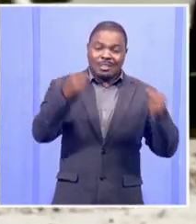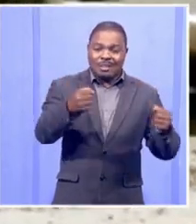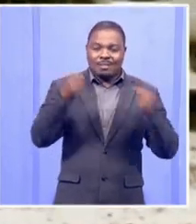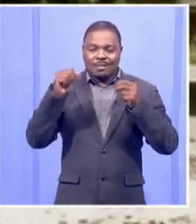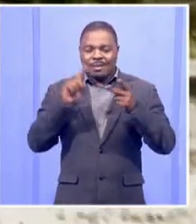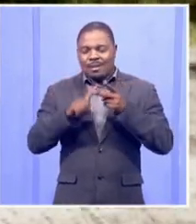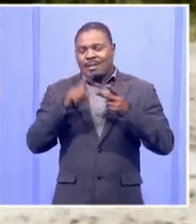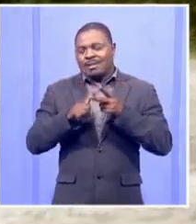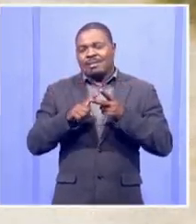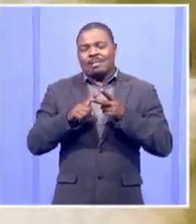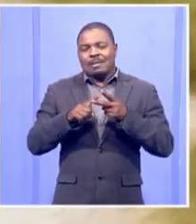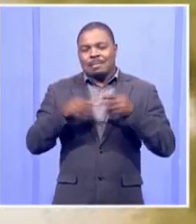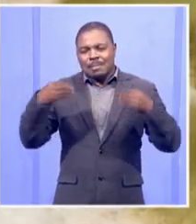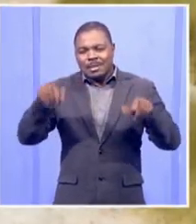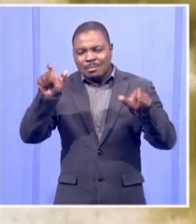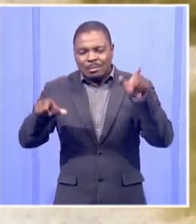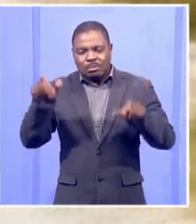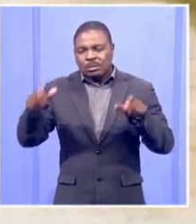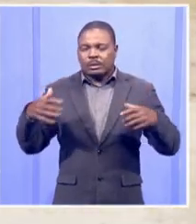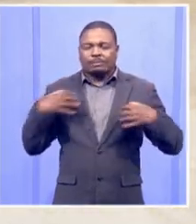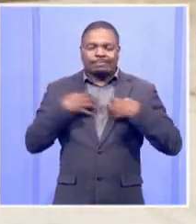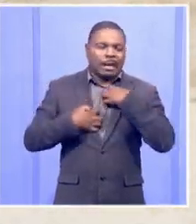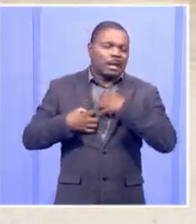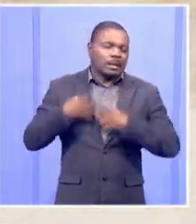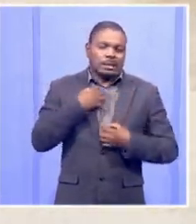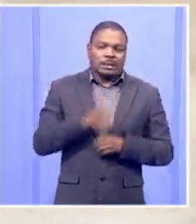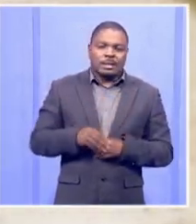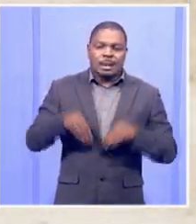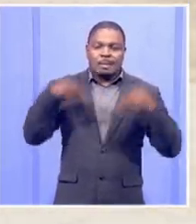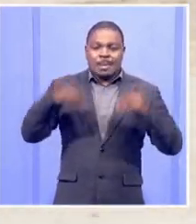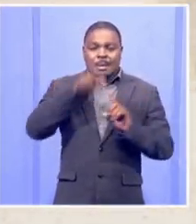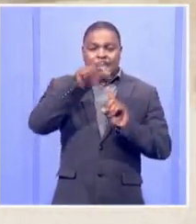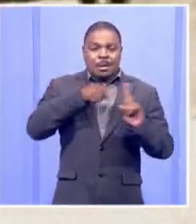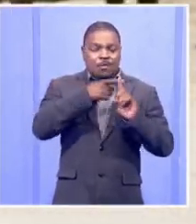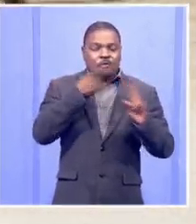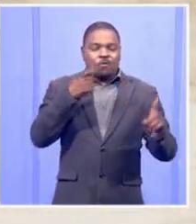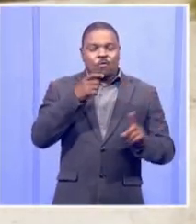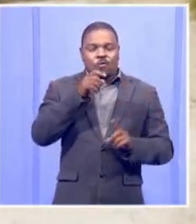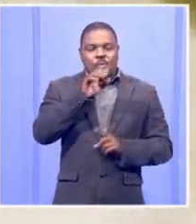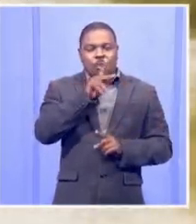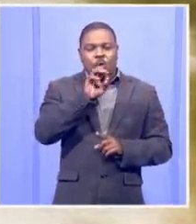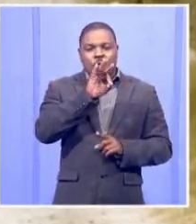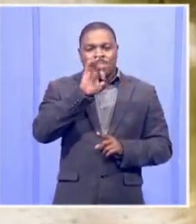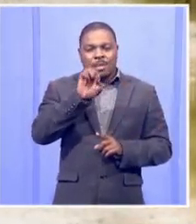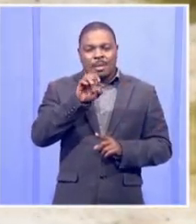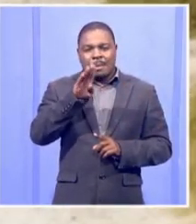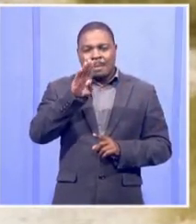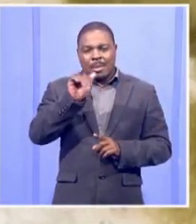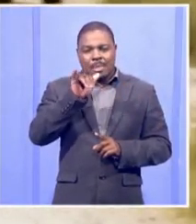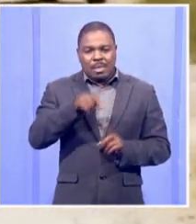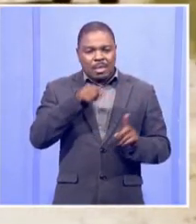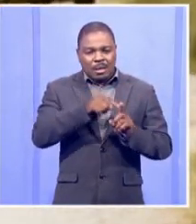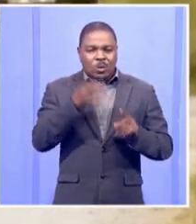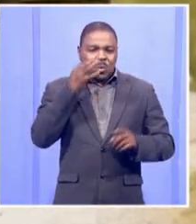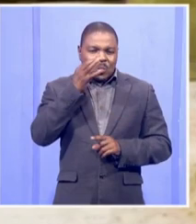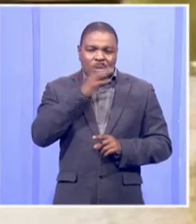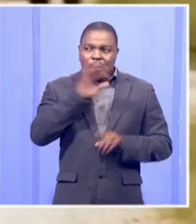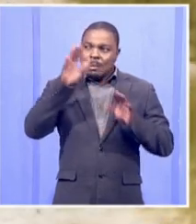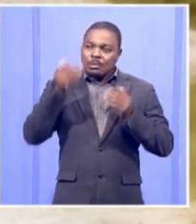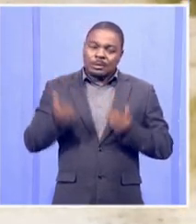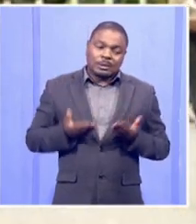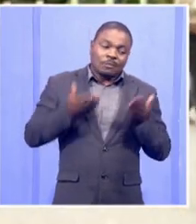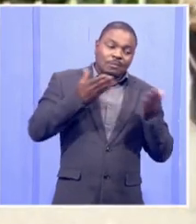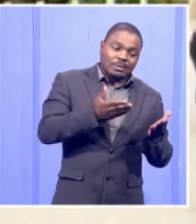people frustrated. One entrepreneur from Coffee Bay says he has lost suppliers who refuse to travel on